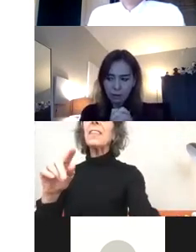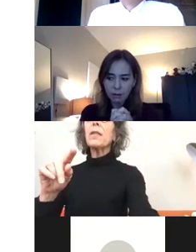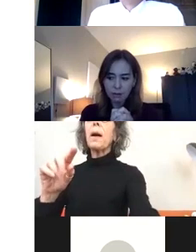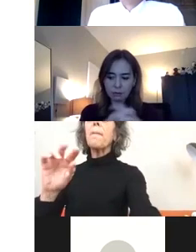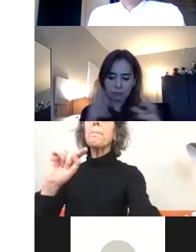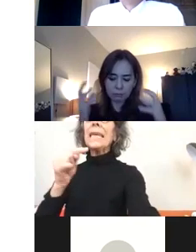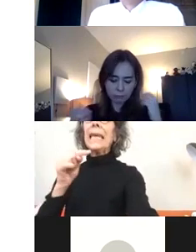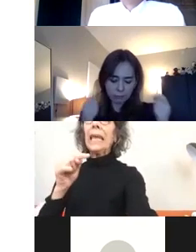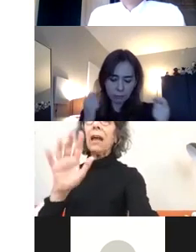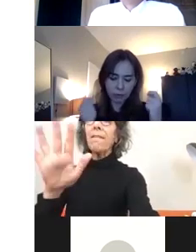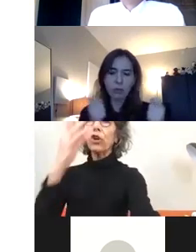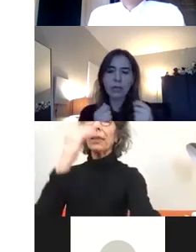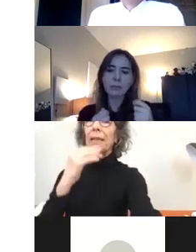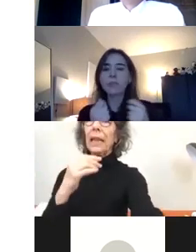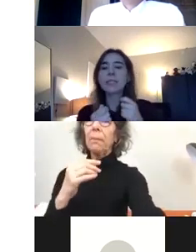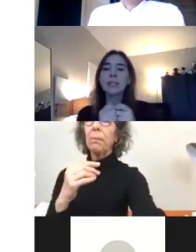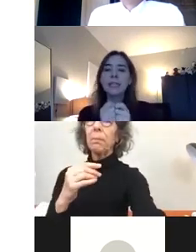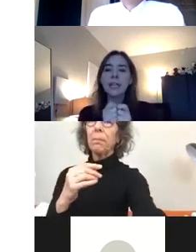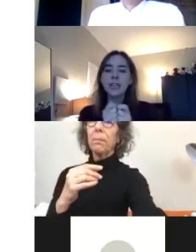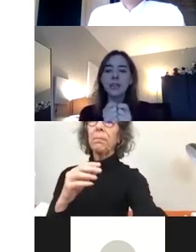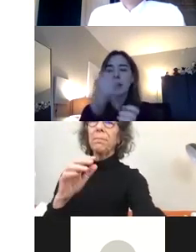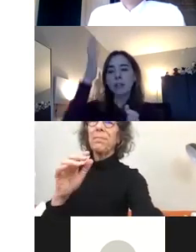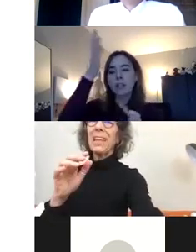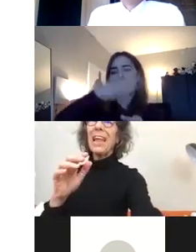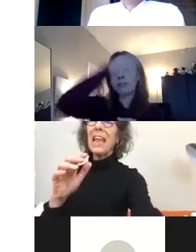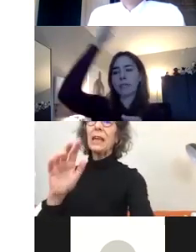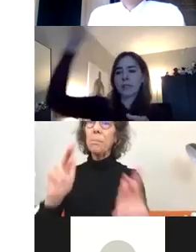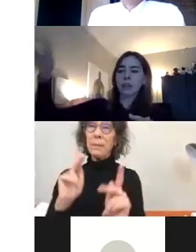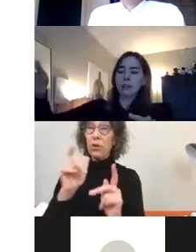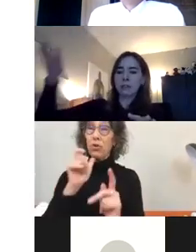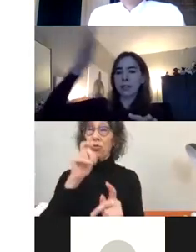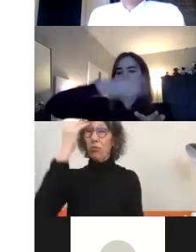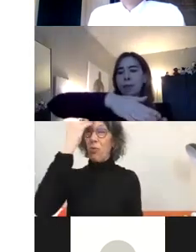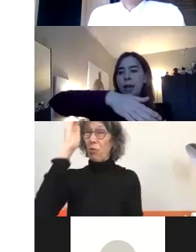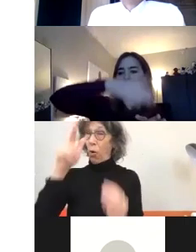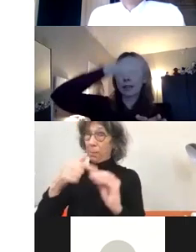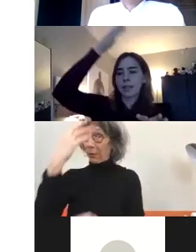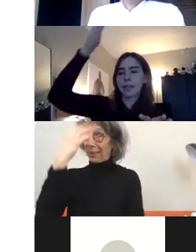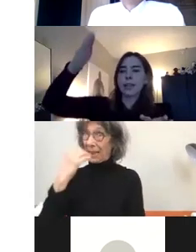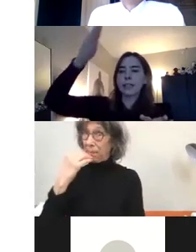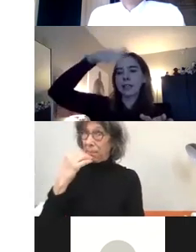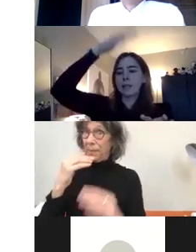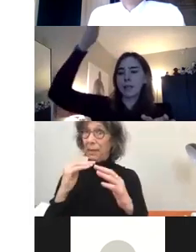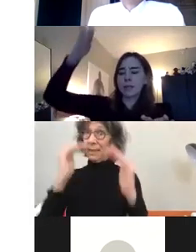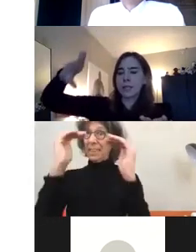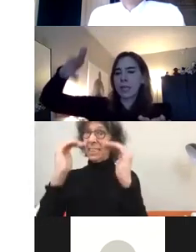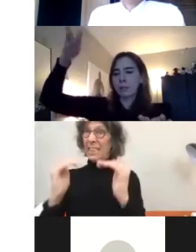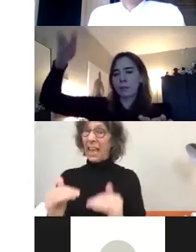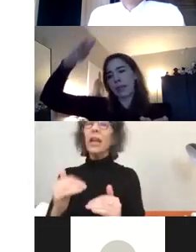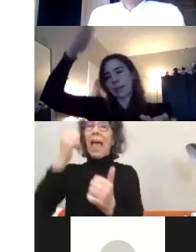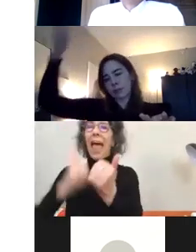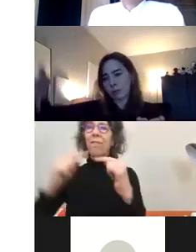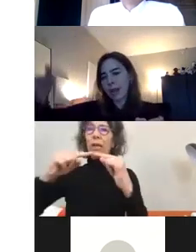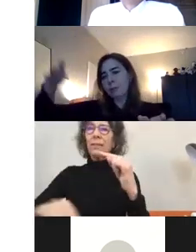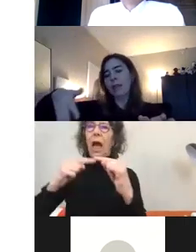not, who don't know as much about sleep staging. So every cycle of sleep has light sleep, deep sleep,